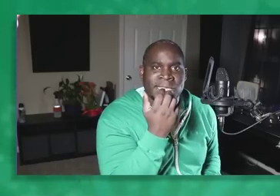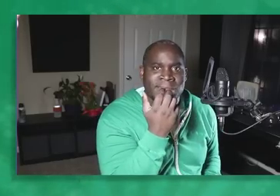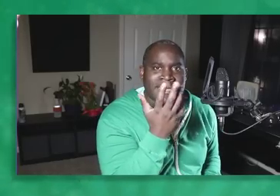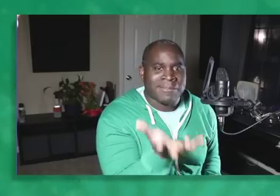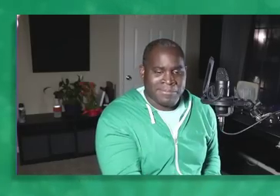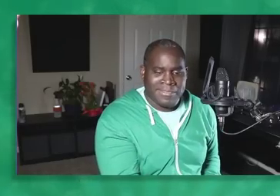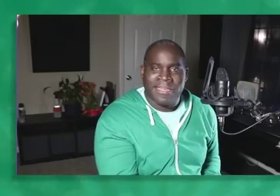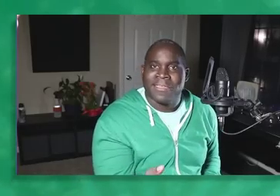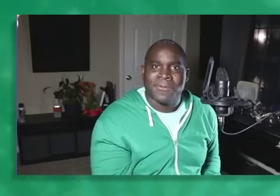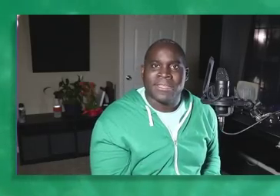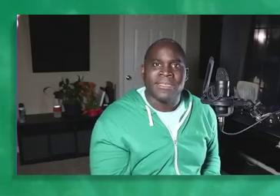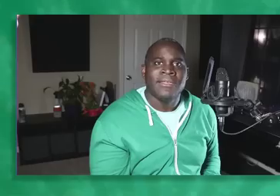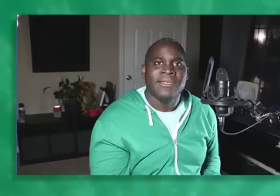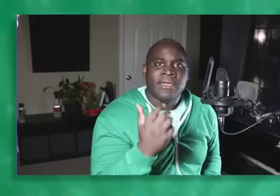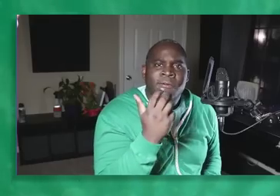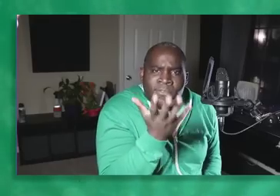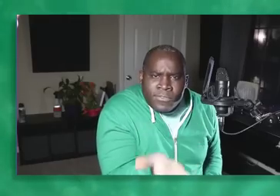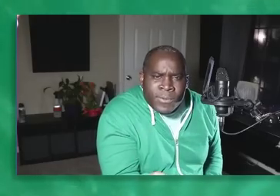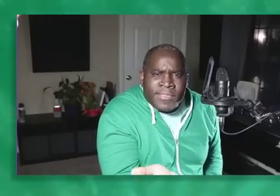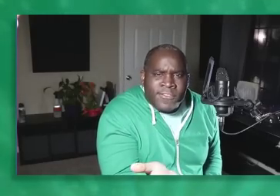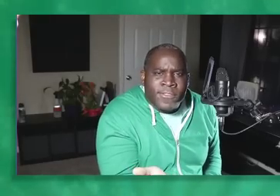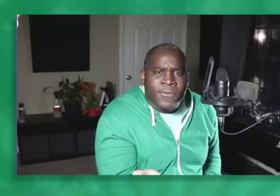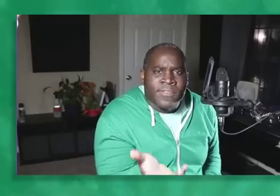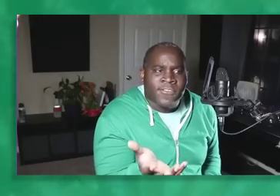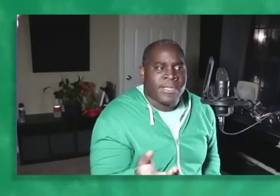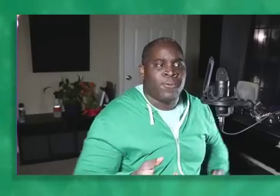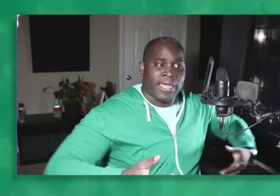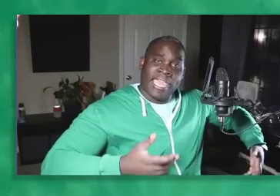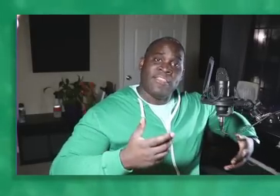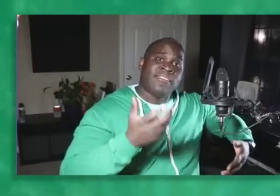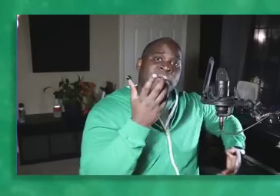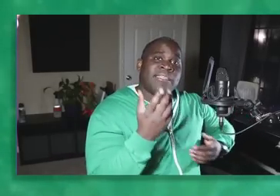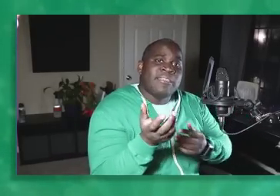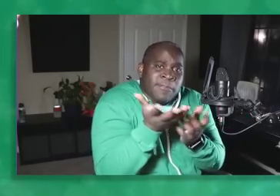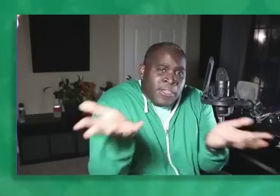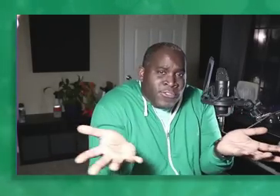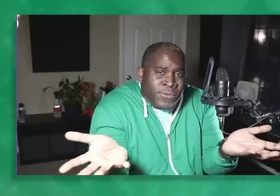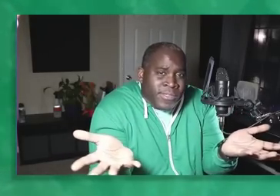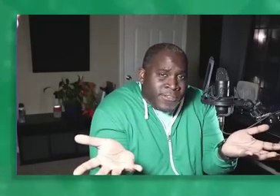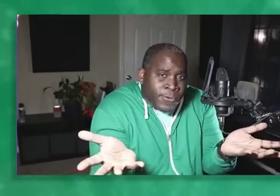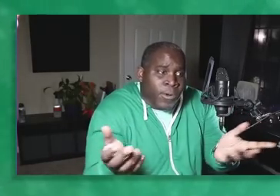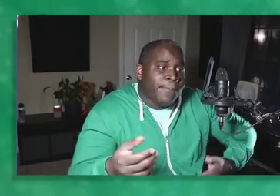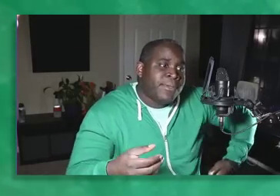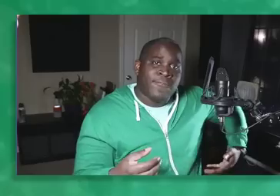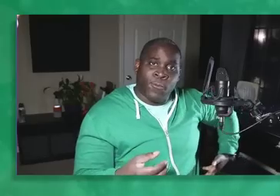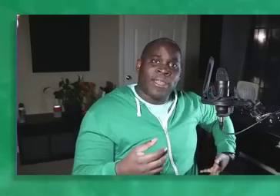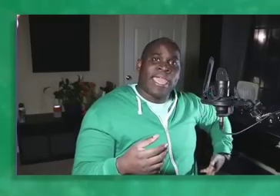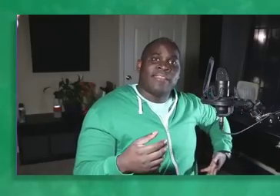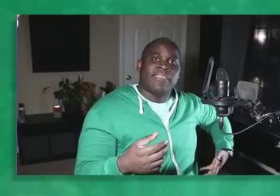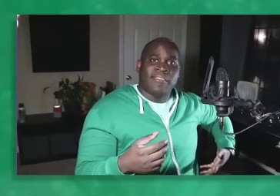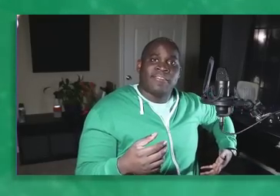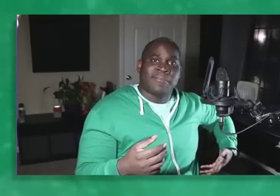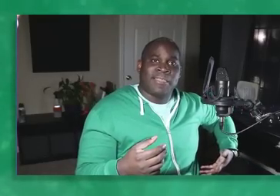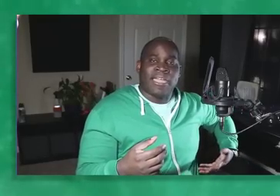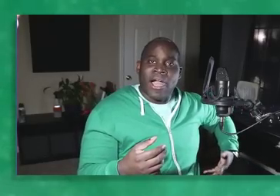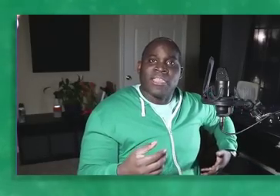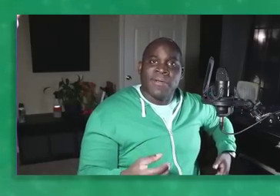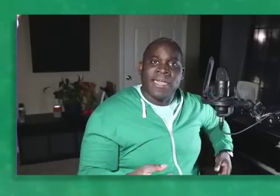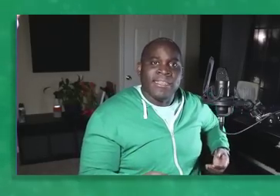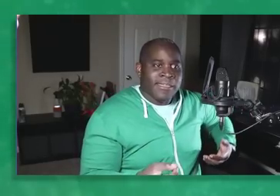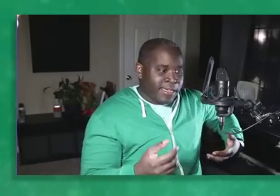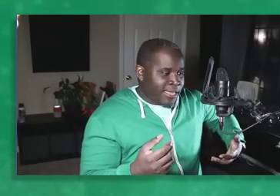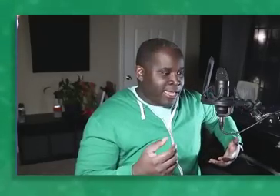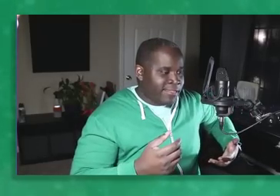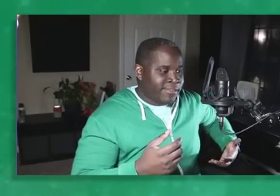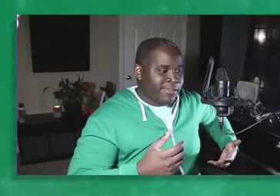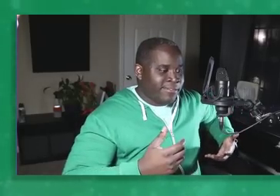It could mean, like, nothing, really. Doing this, though, does mean what? And you typically do this for what, but if your one hand is, like,